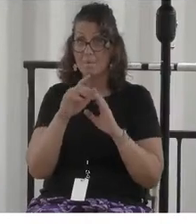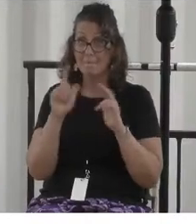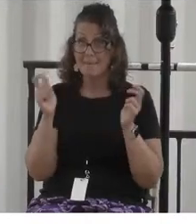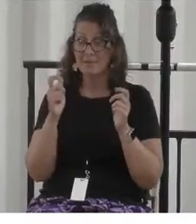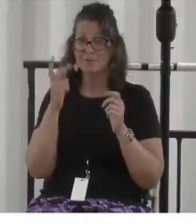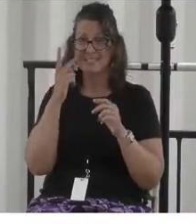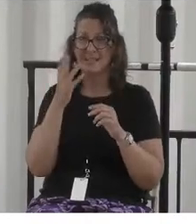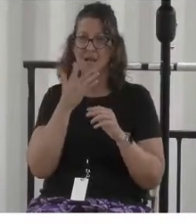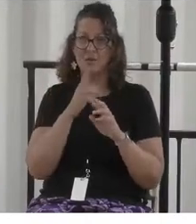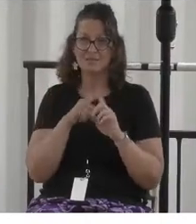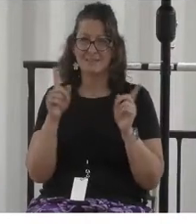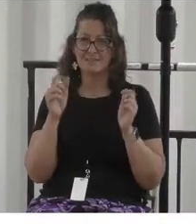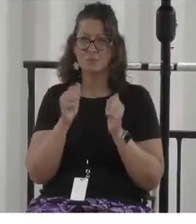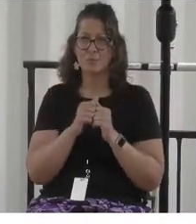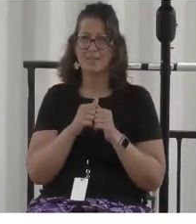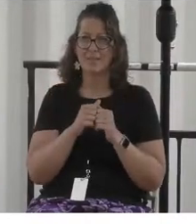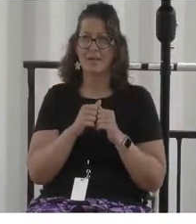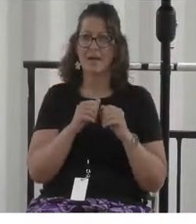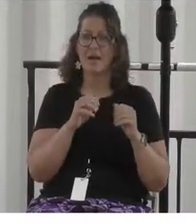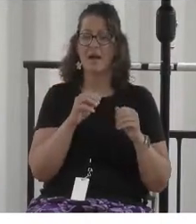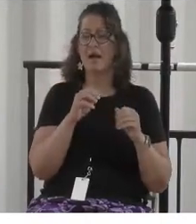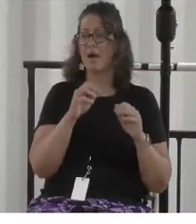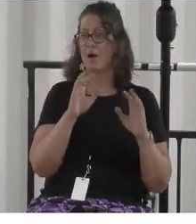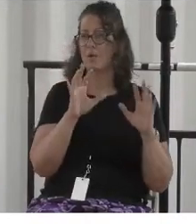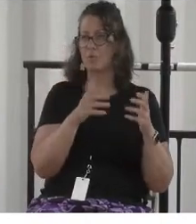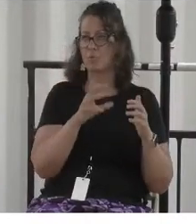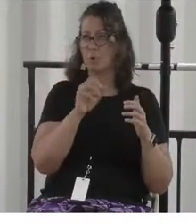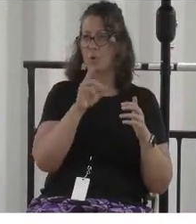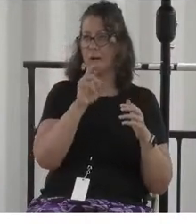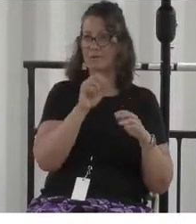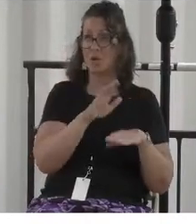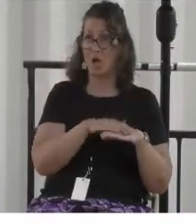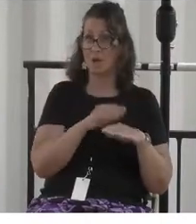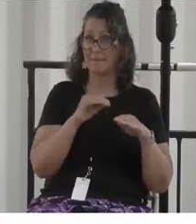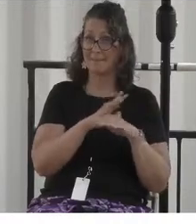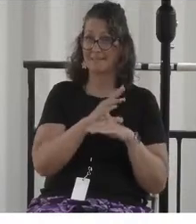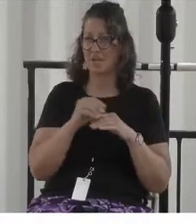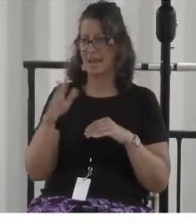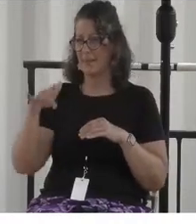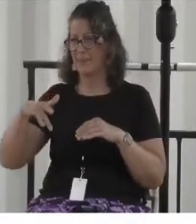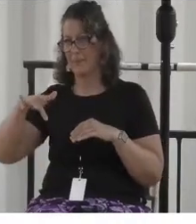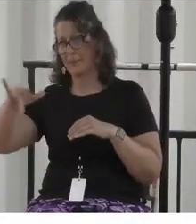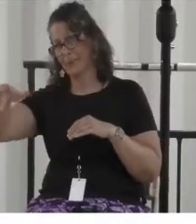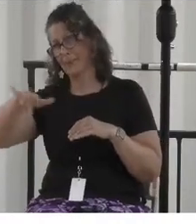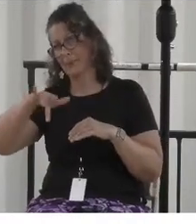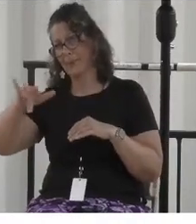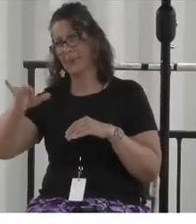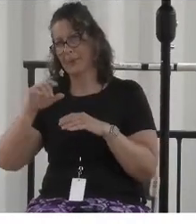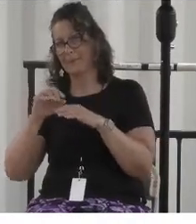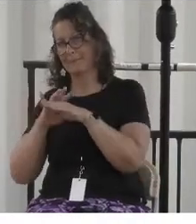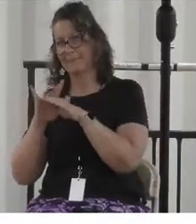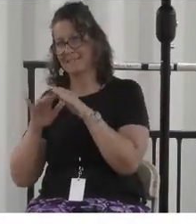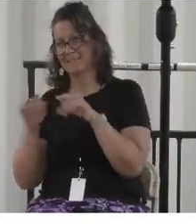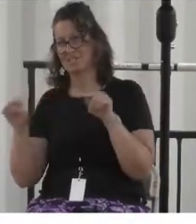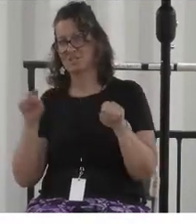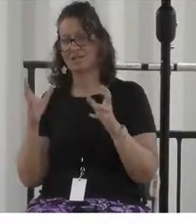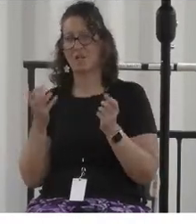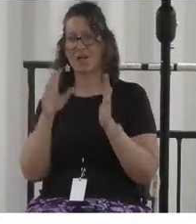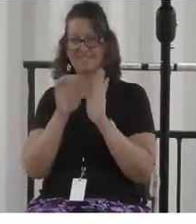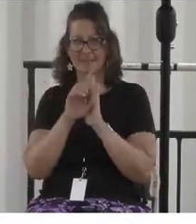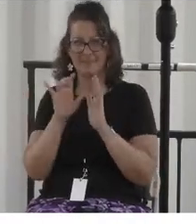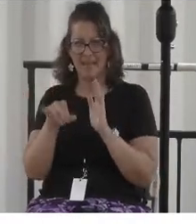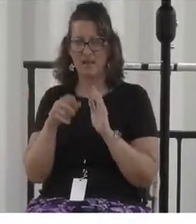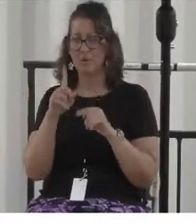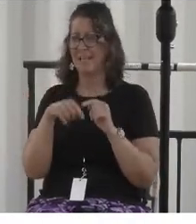difference between a patch of walruses on a beach and an empty beach. And there's a lot of other examples of that. We can't generally